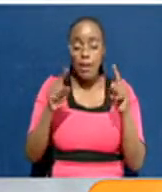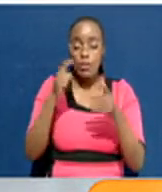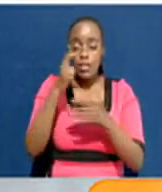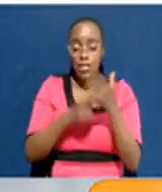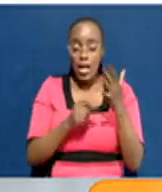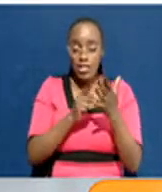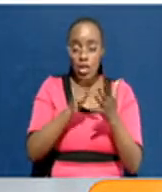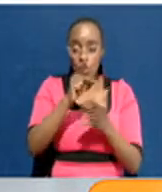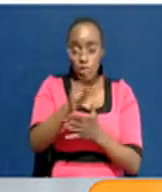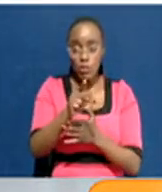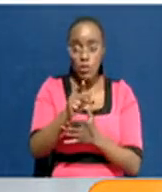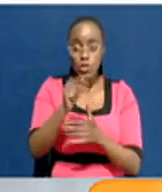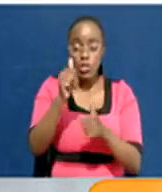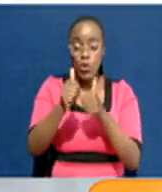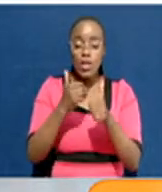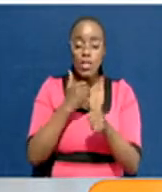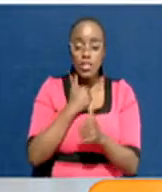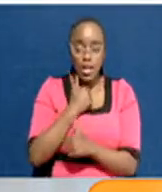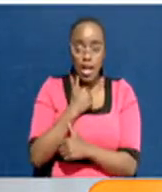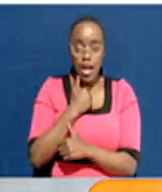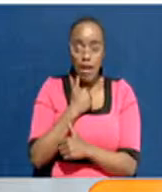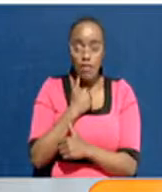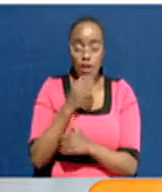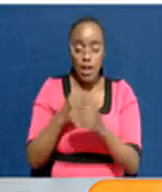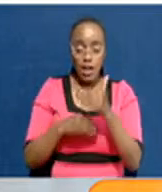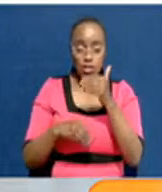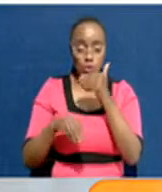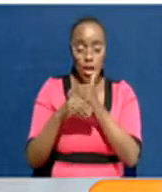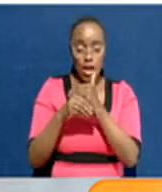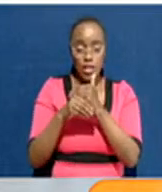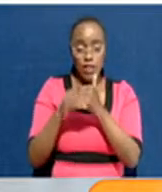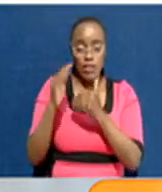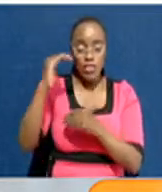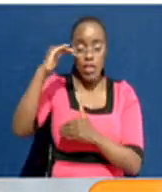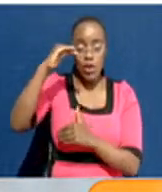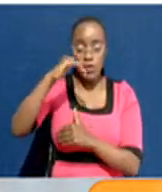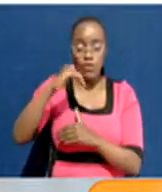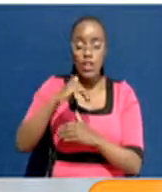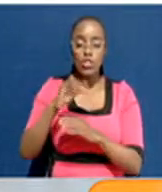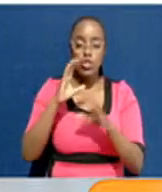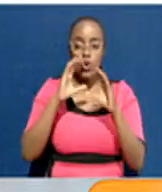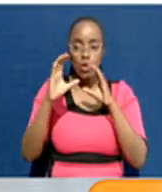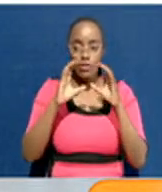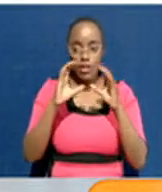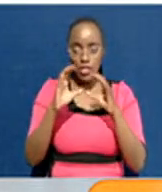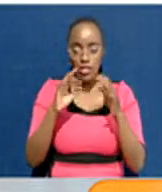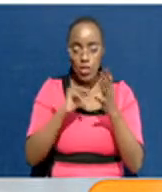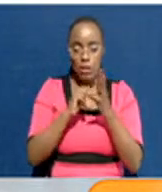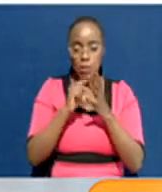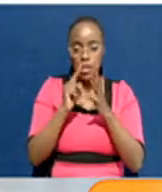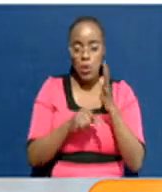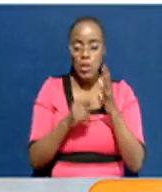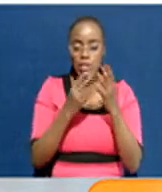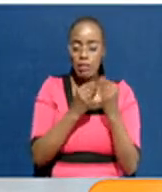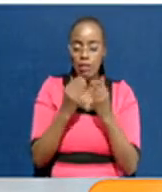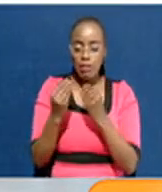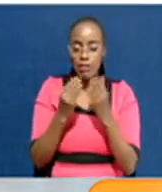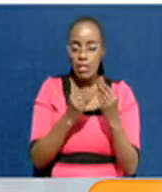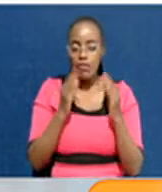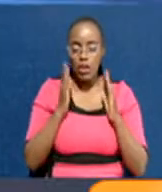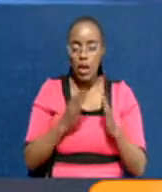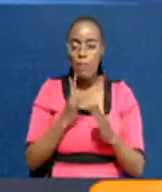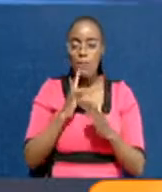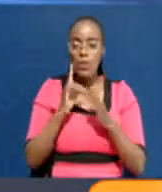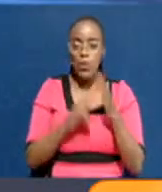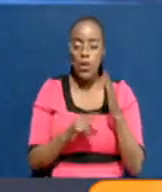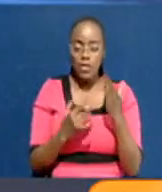that's ongoing is also certainly going to add to the inflation conversation. So it's easier for someone to say it looks